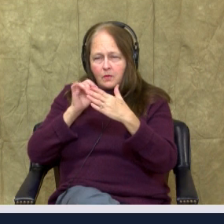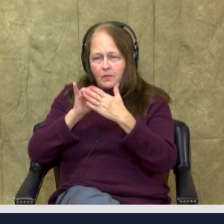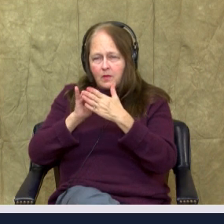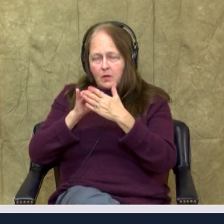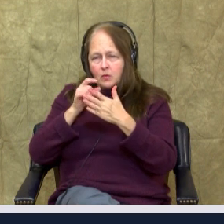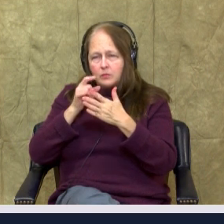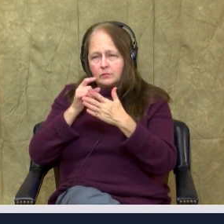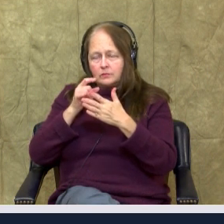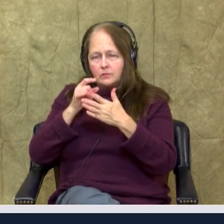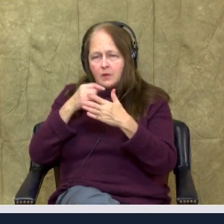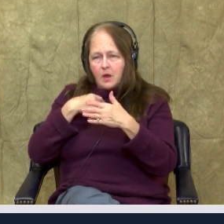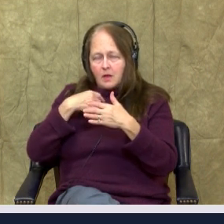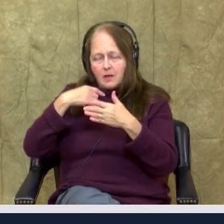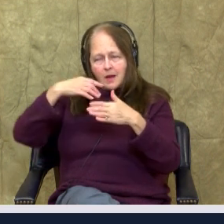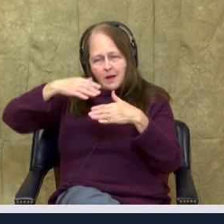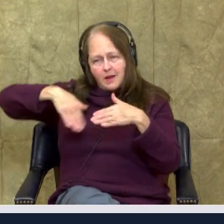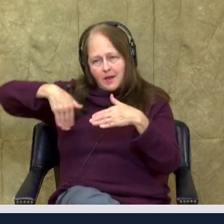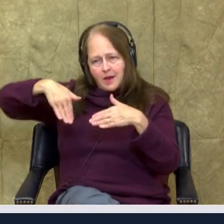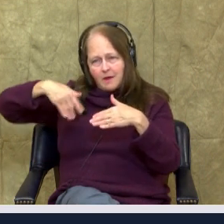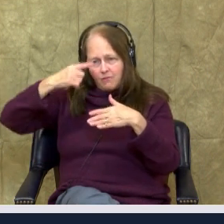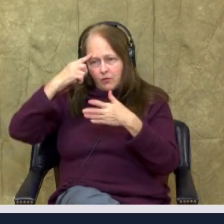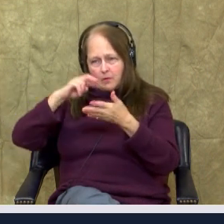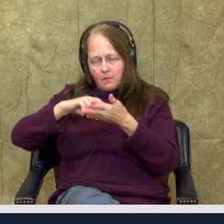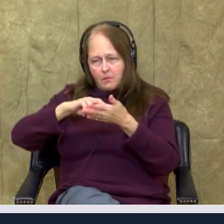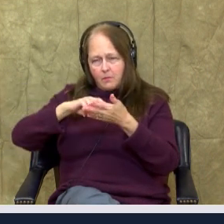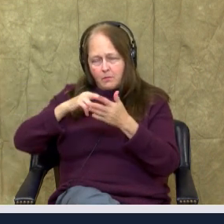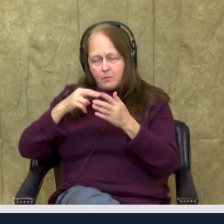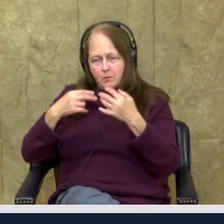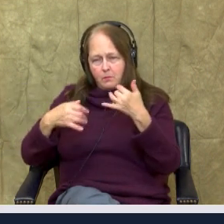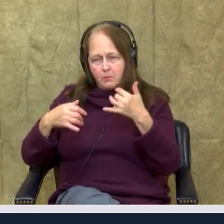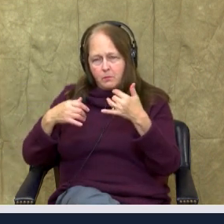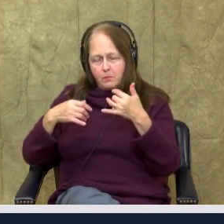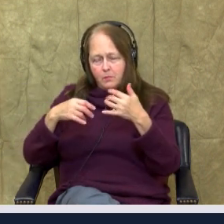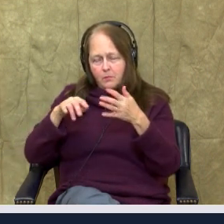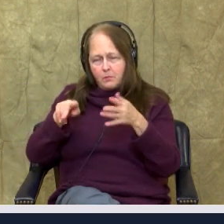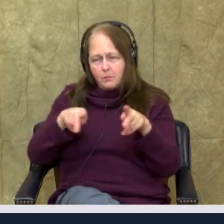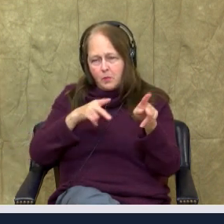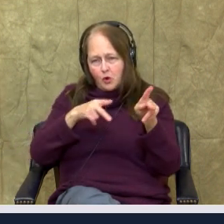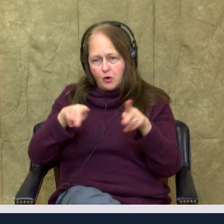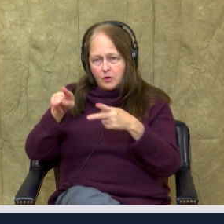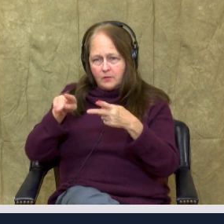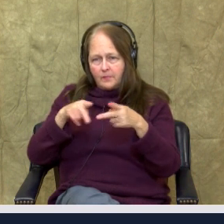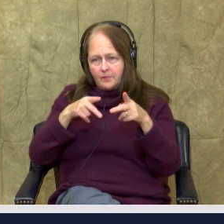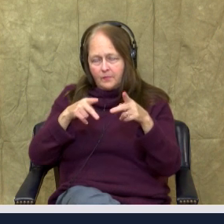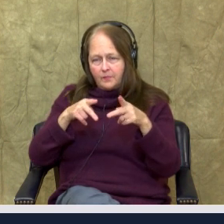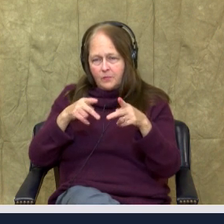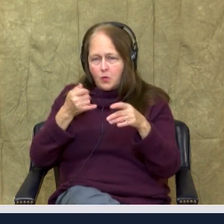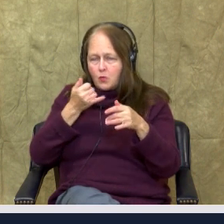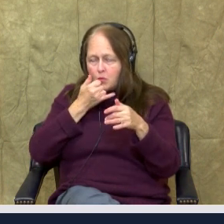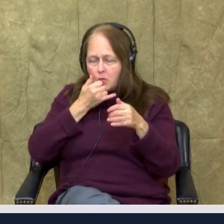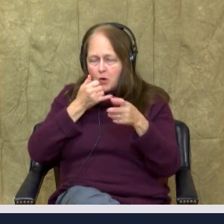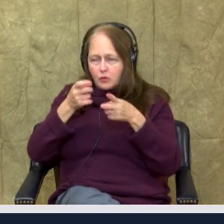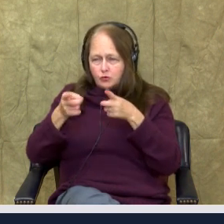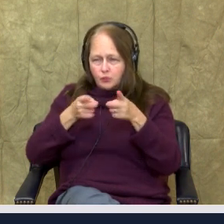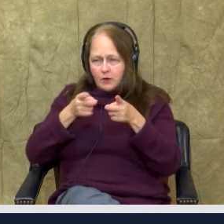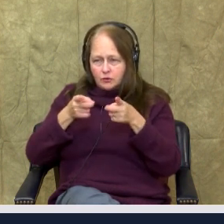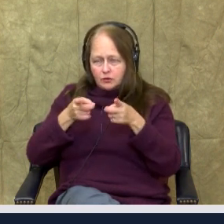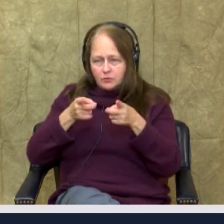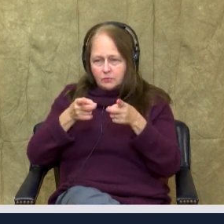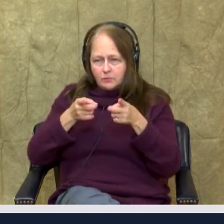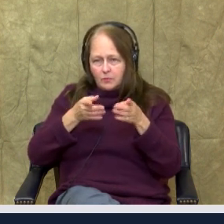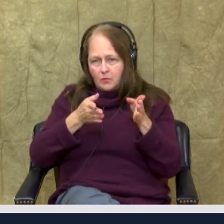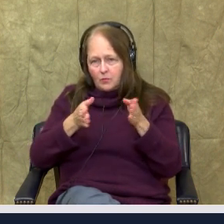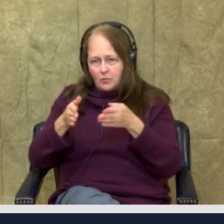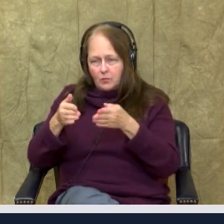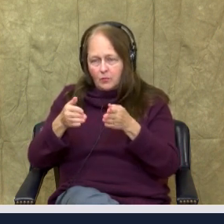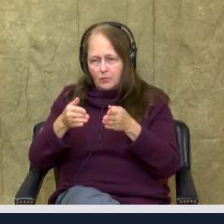meant I was late to the party. So here I have circumstances, and then I have such as. That is my brain's way of